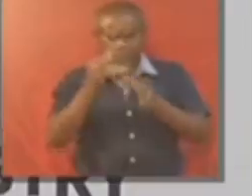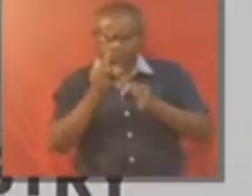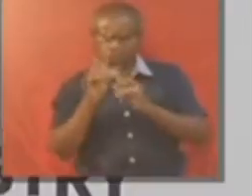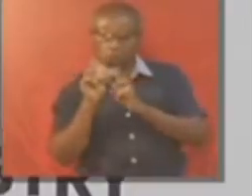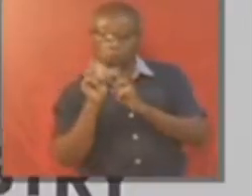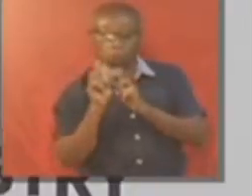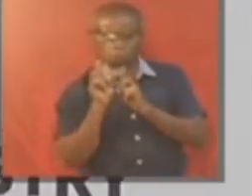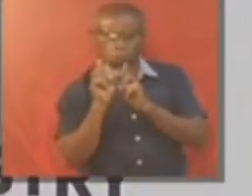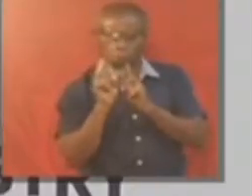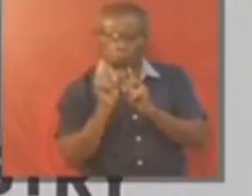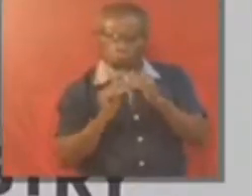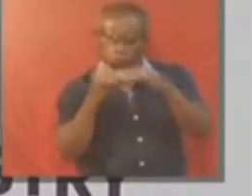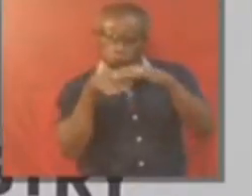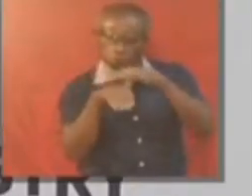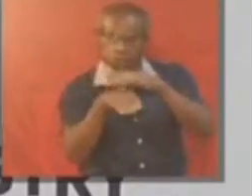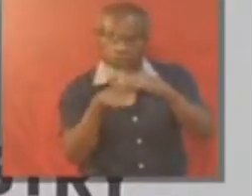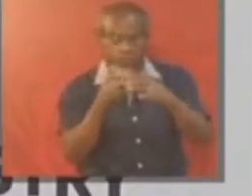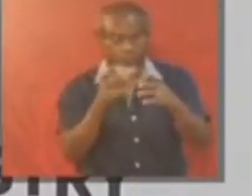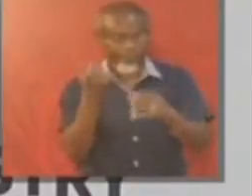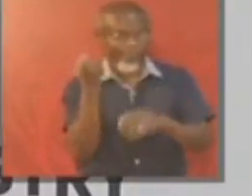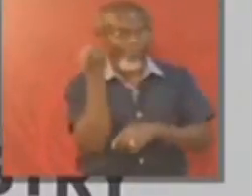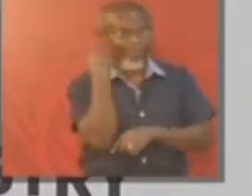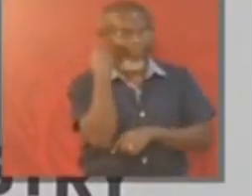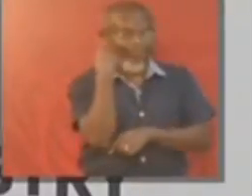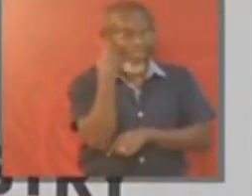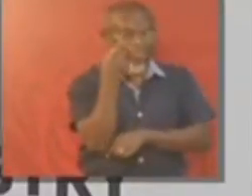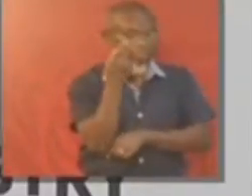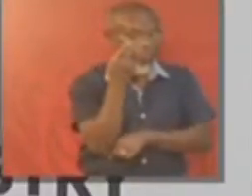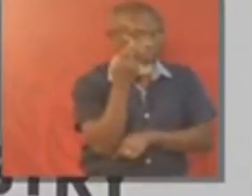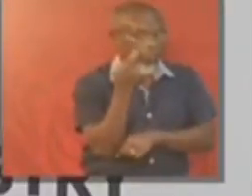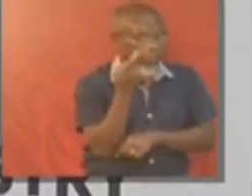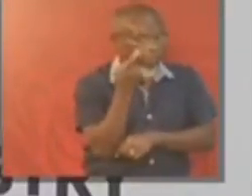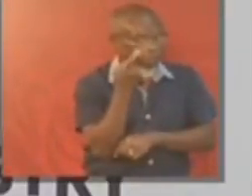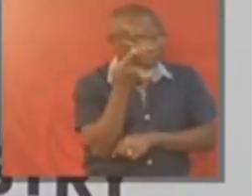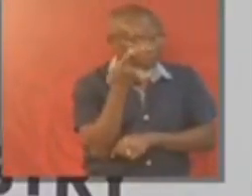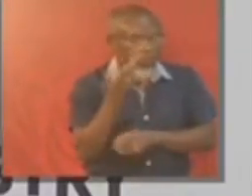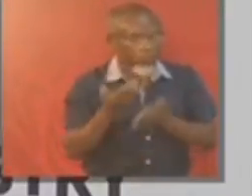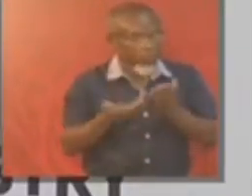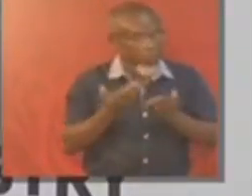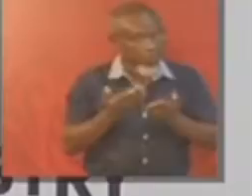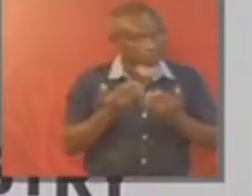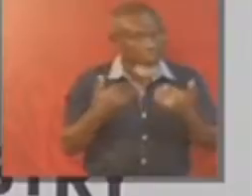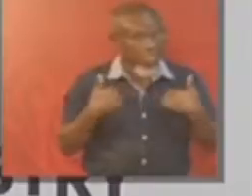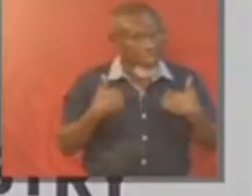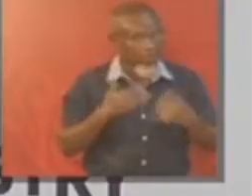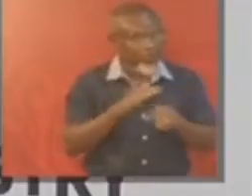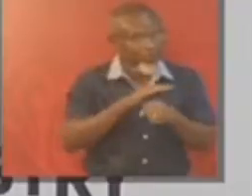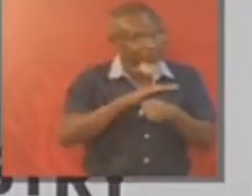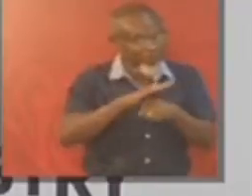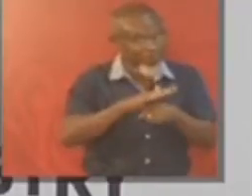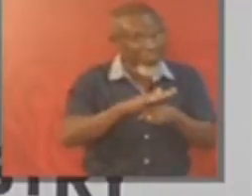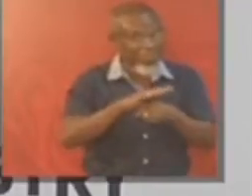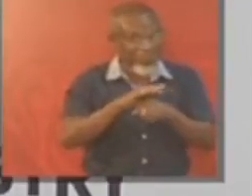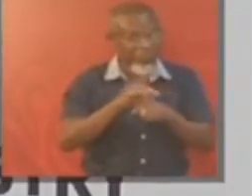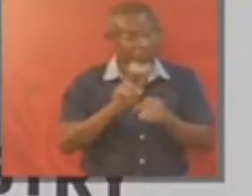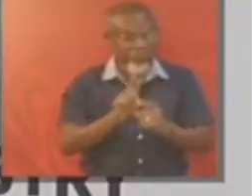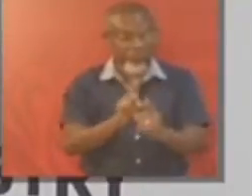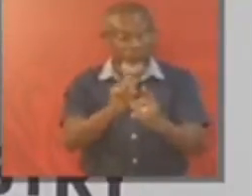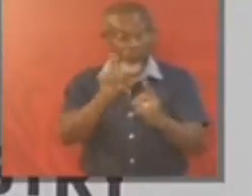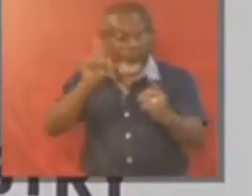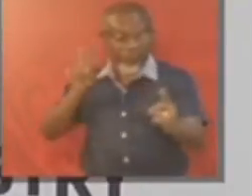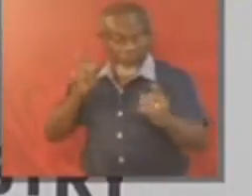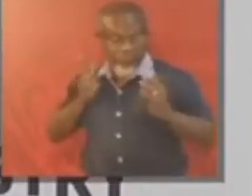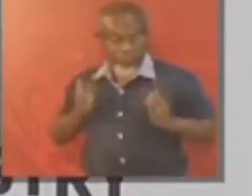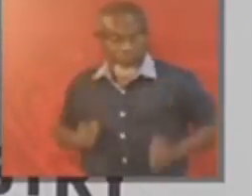a taxi or into a bus or a maxi, you need to ensure that there is adequate physical distance between you and others. That is down to